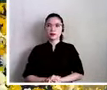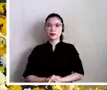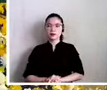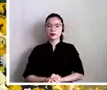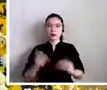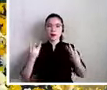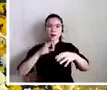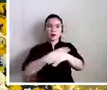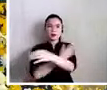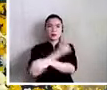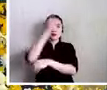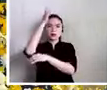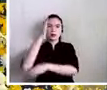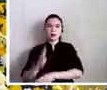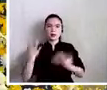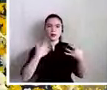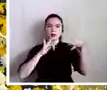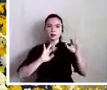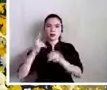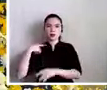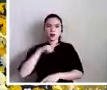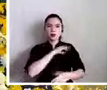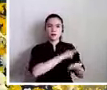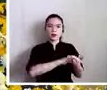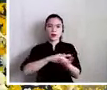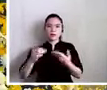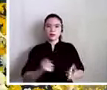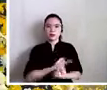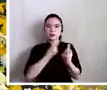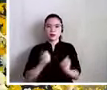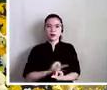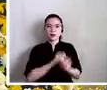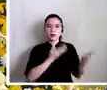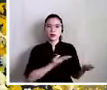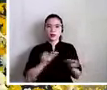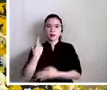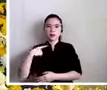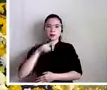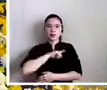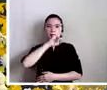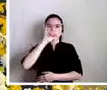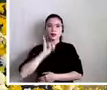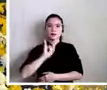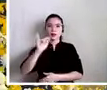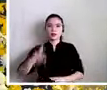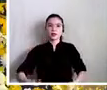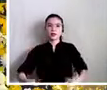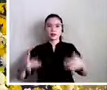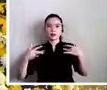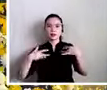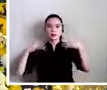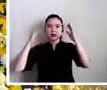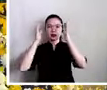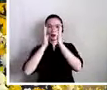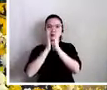God, have mercy on us, forgive us our sins, and bring us to everlasting life. Amen. Gloria